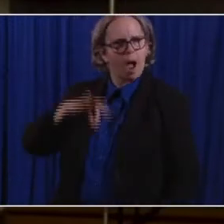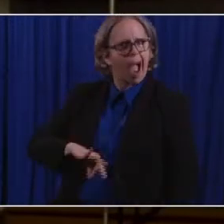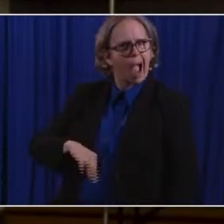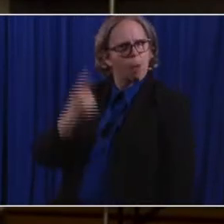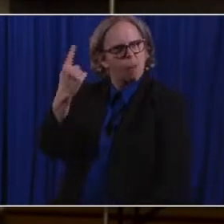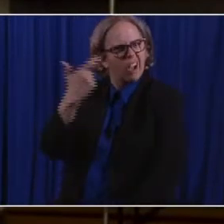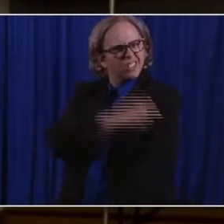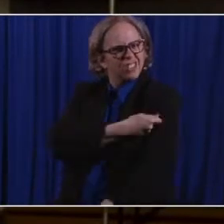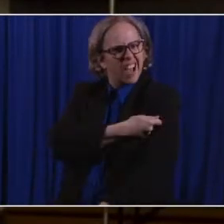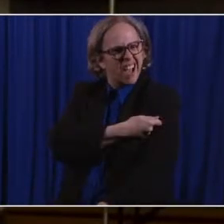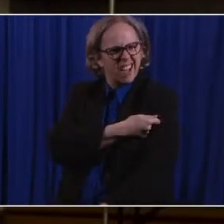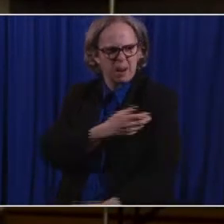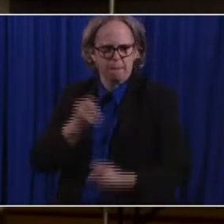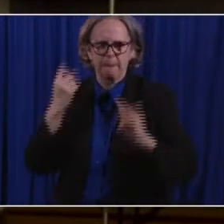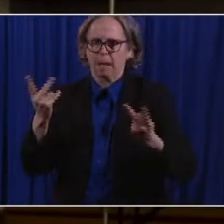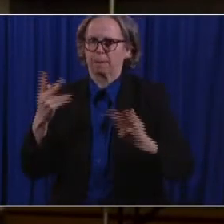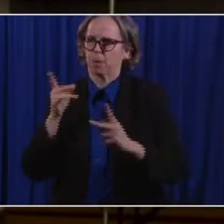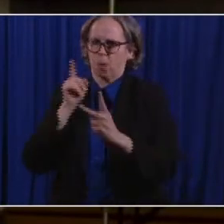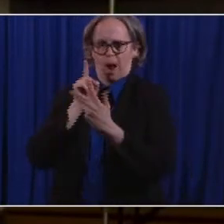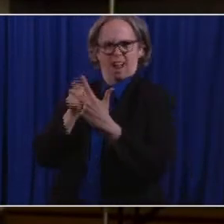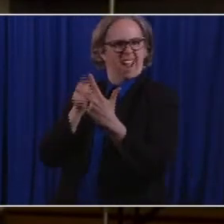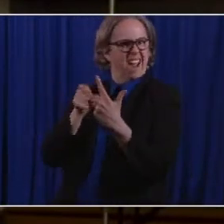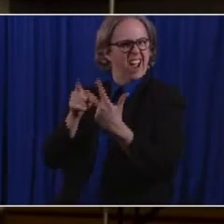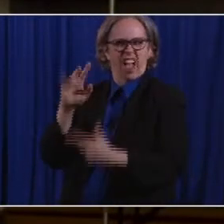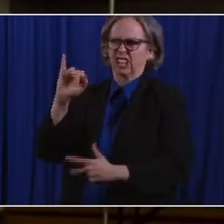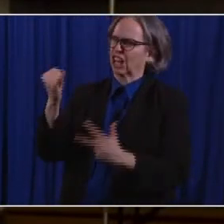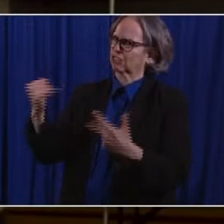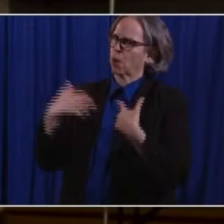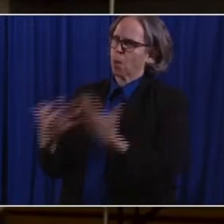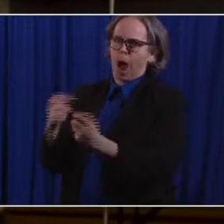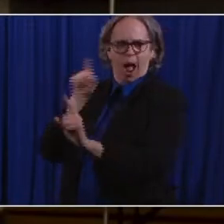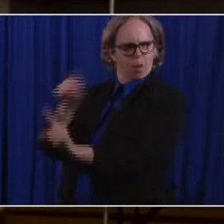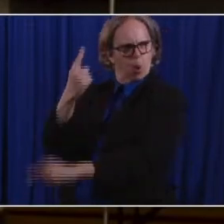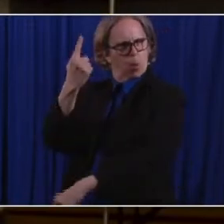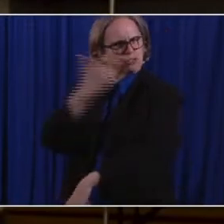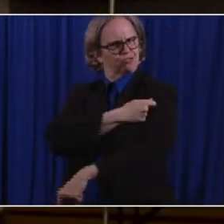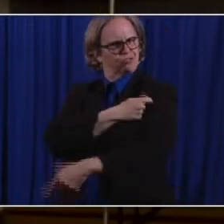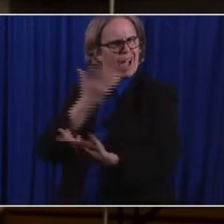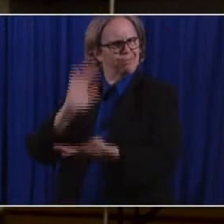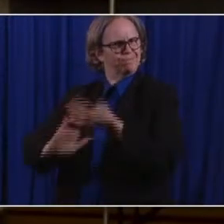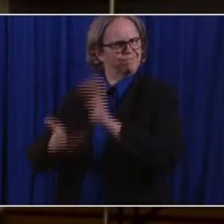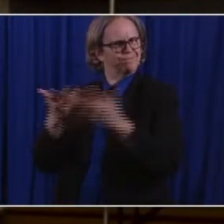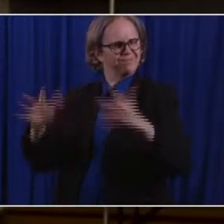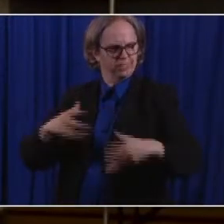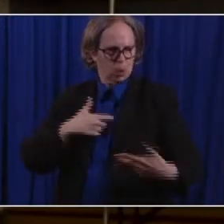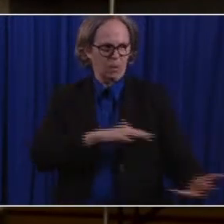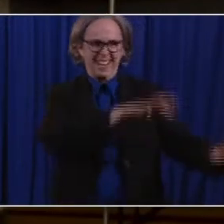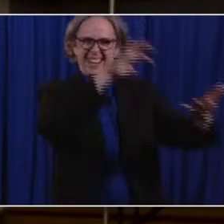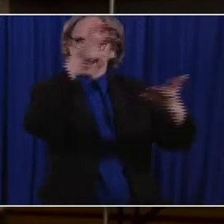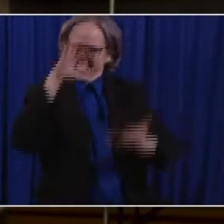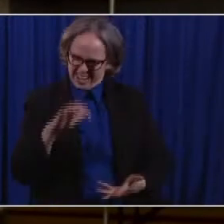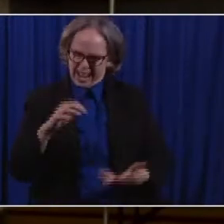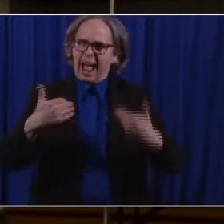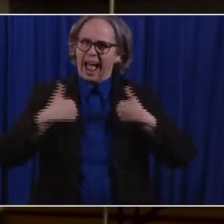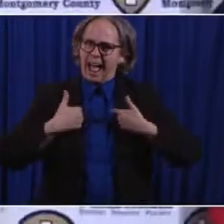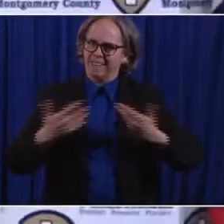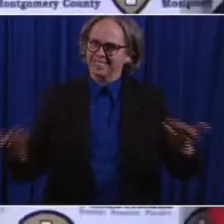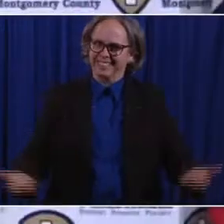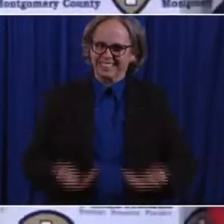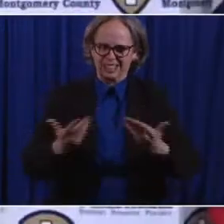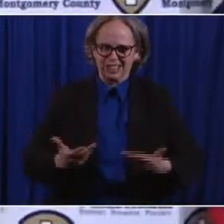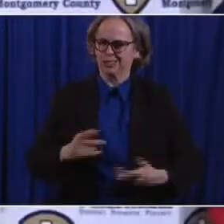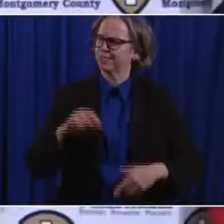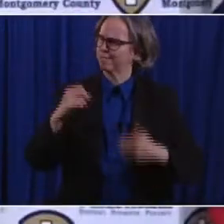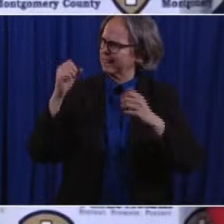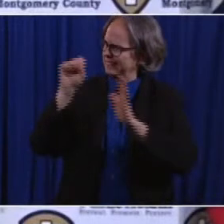the citizens we serve. So we are very pleased to serve as a state-sponsored mass vaccination site. Jeff, can